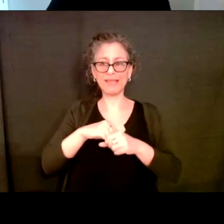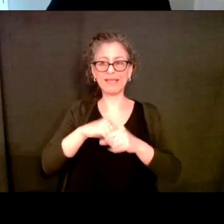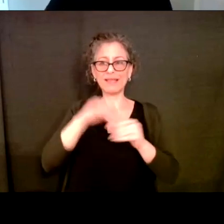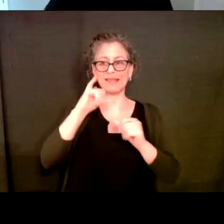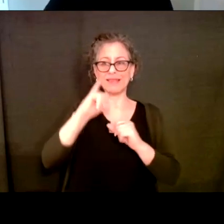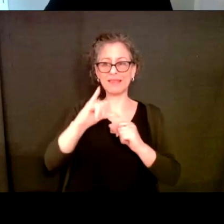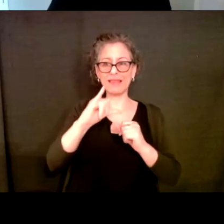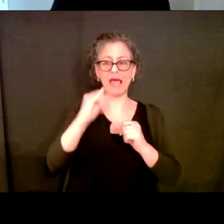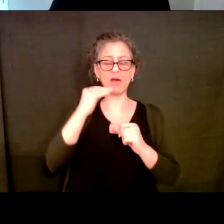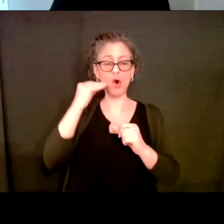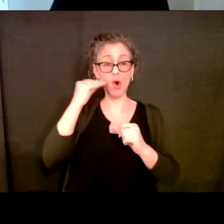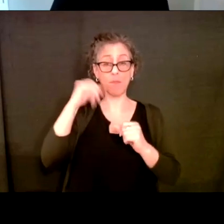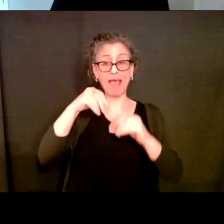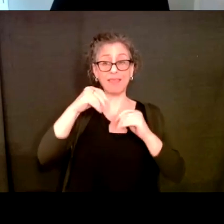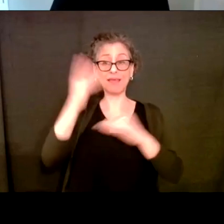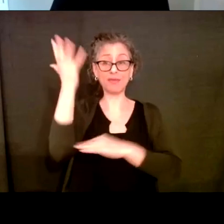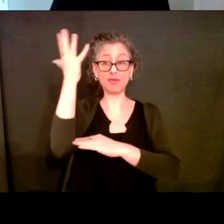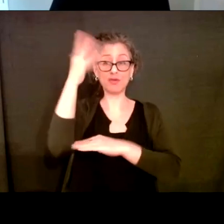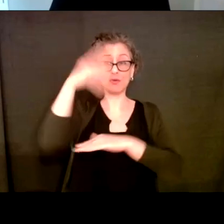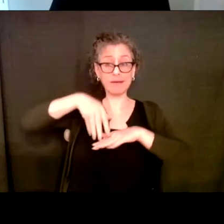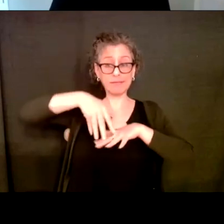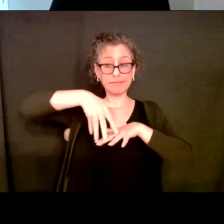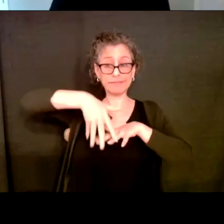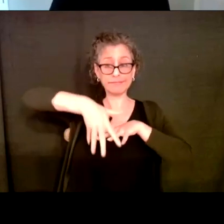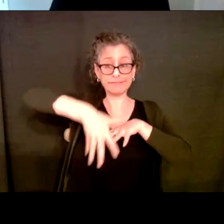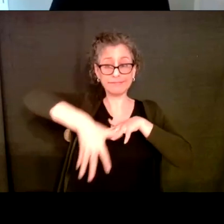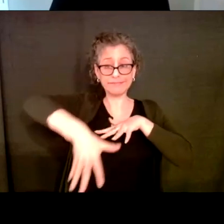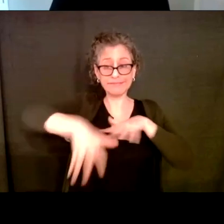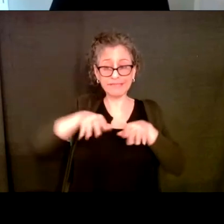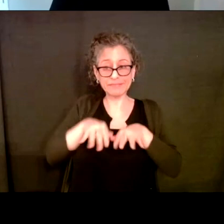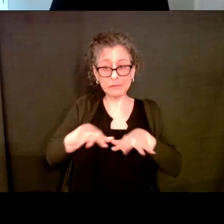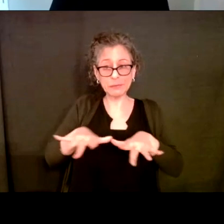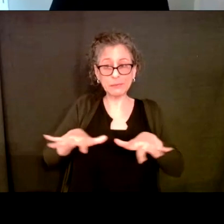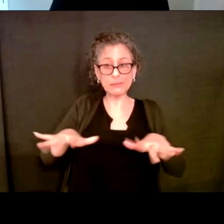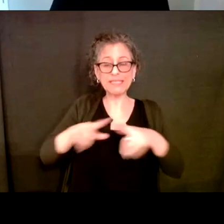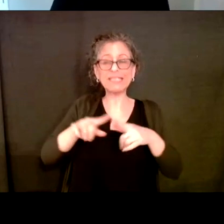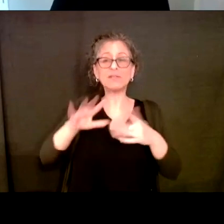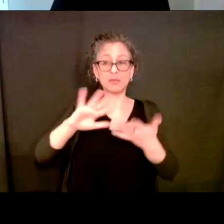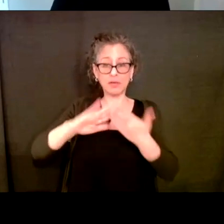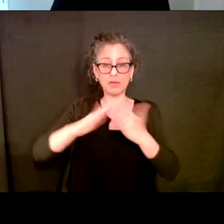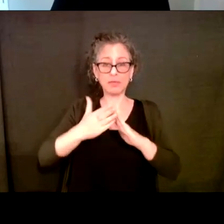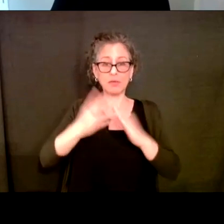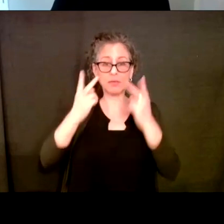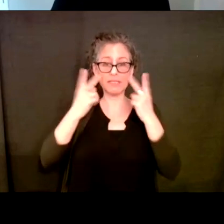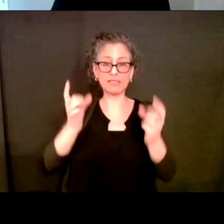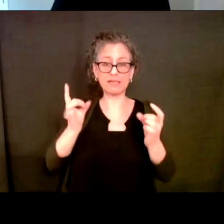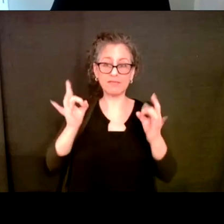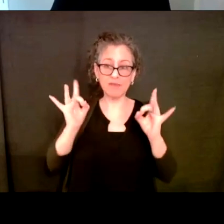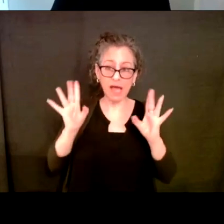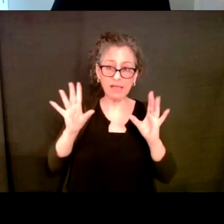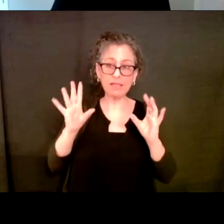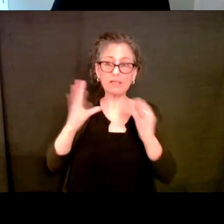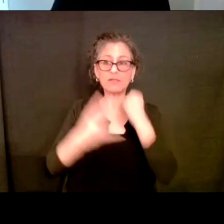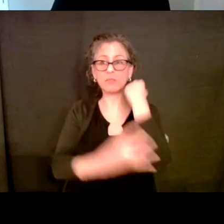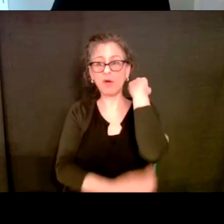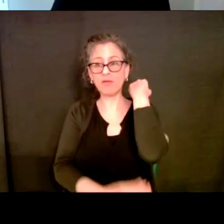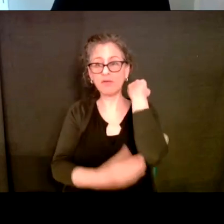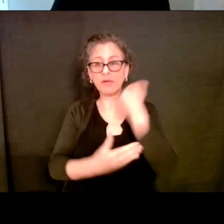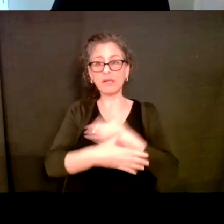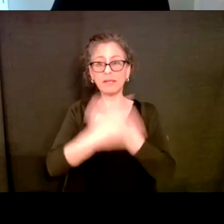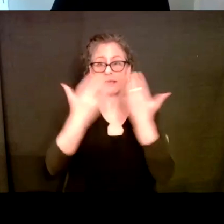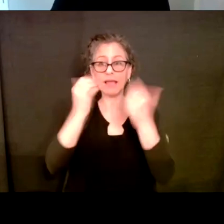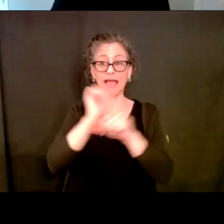go into the ground, into the community, where there are things like violence, poverty, lack of